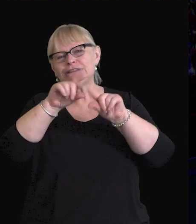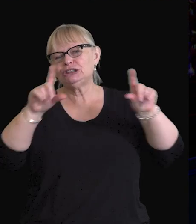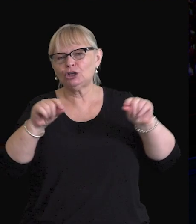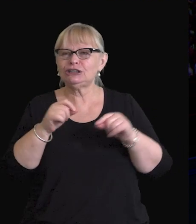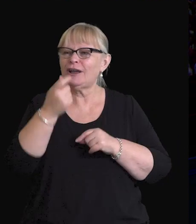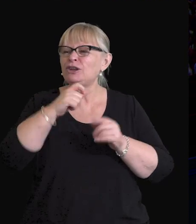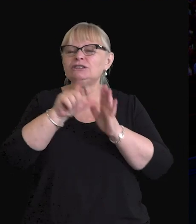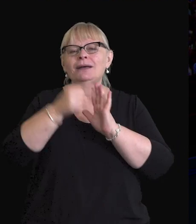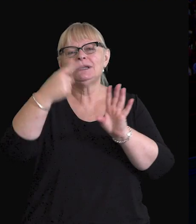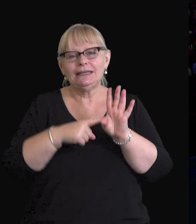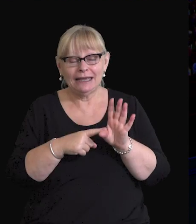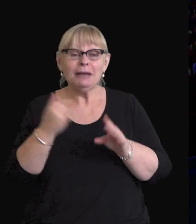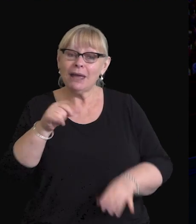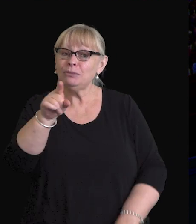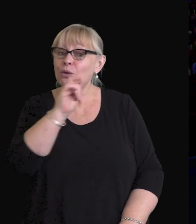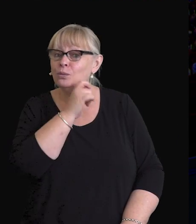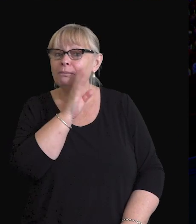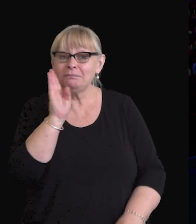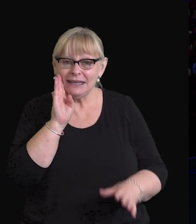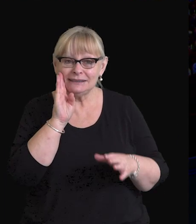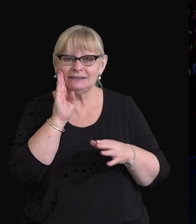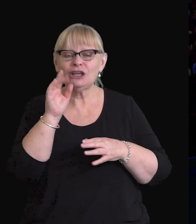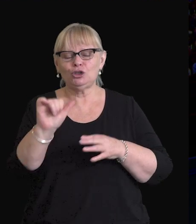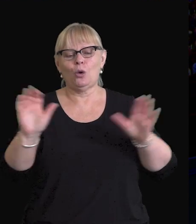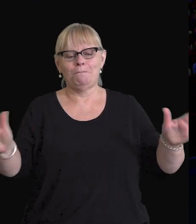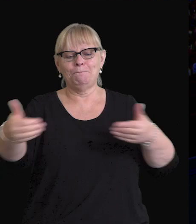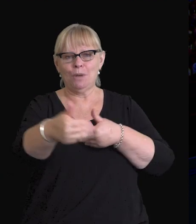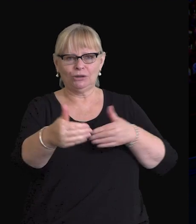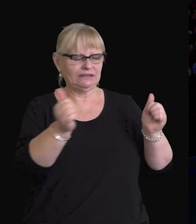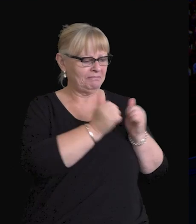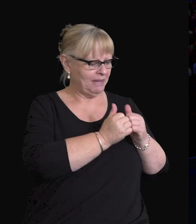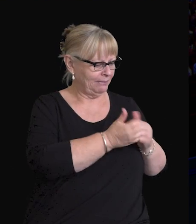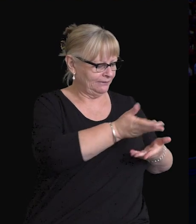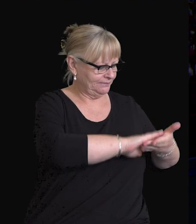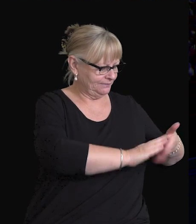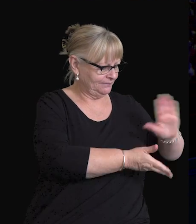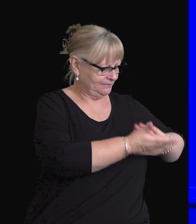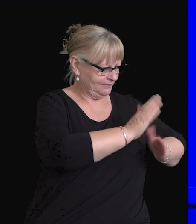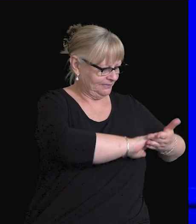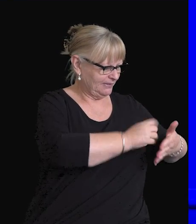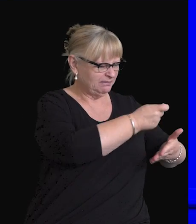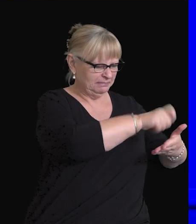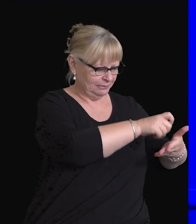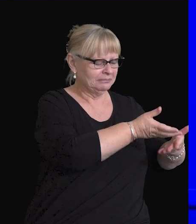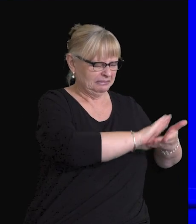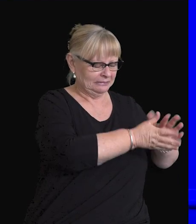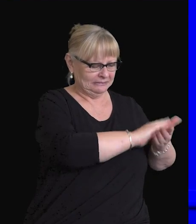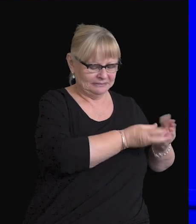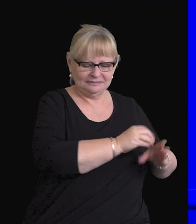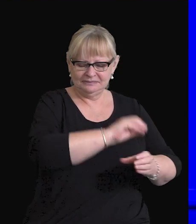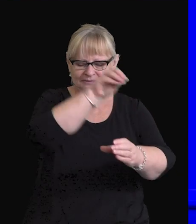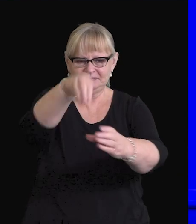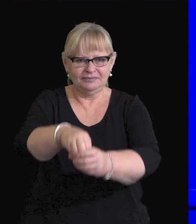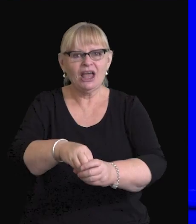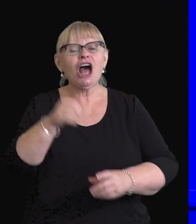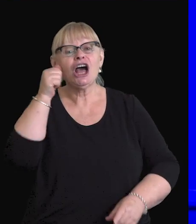And while you might miss the cardboard ballot box and a piece of paper that goes in it, I know no one will miss